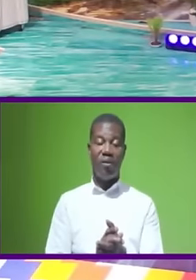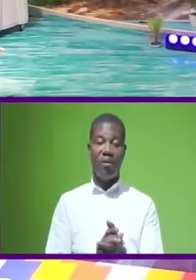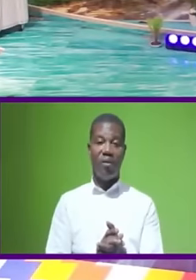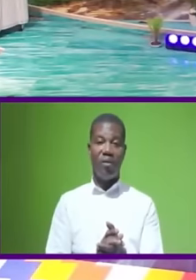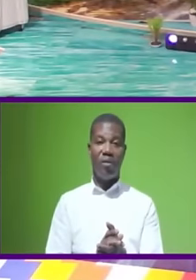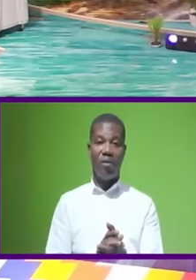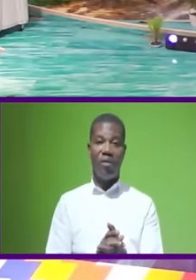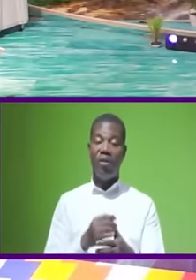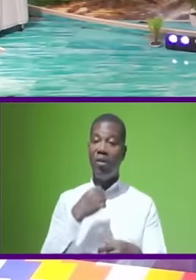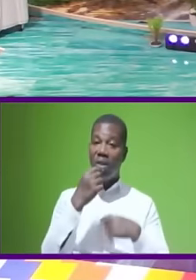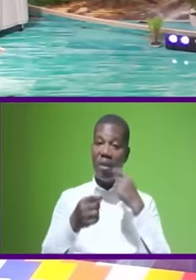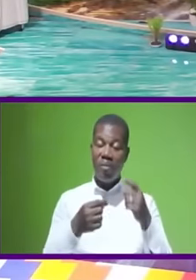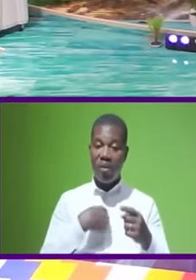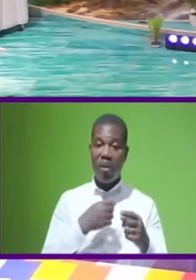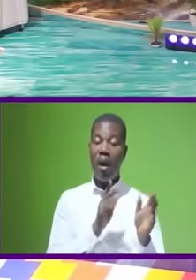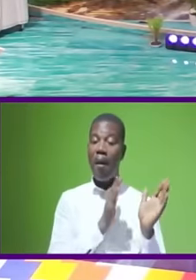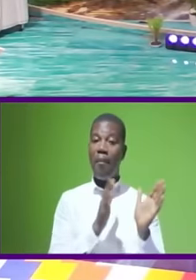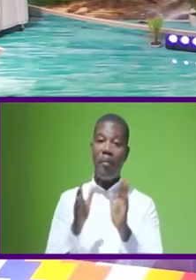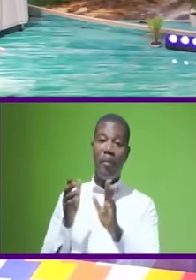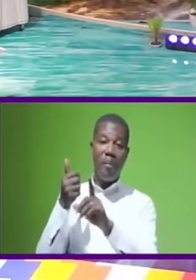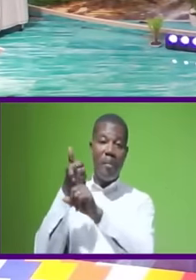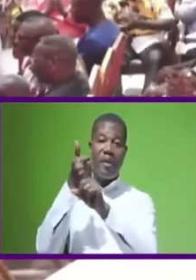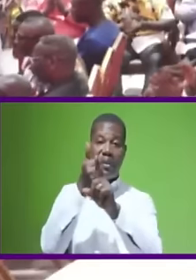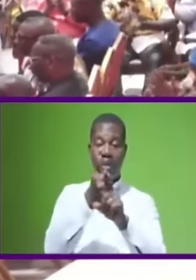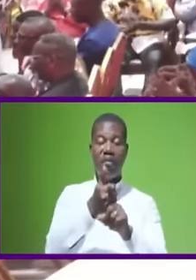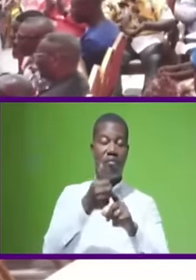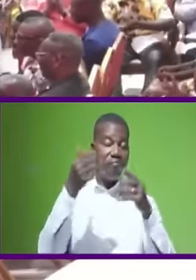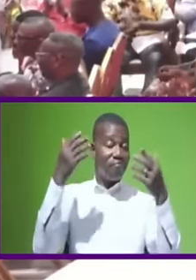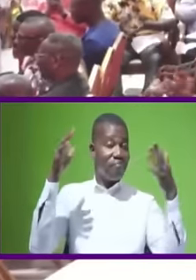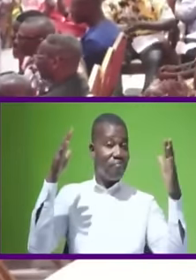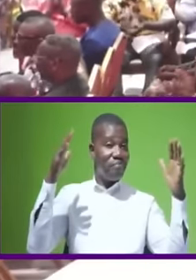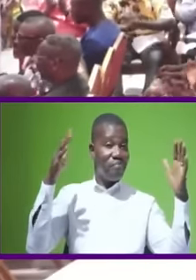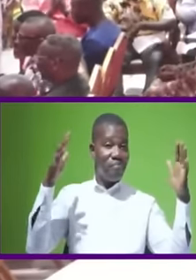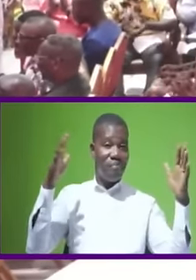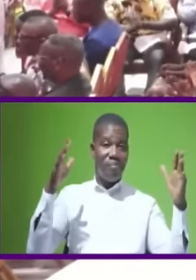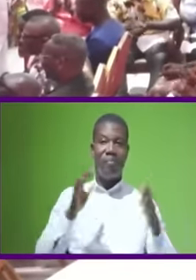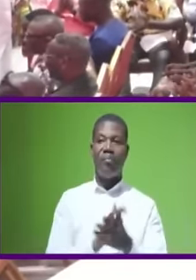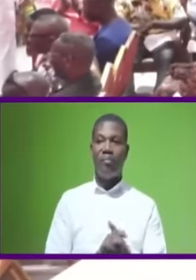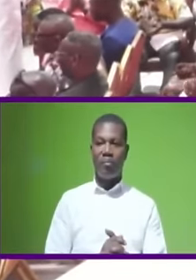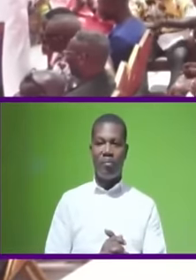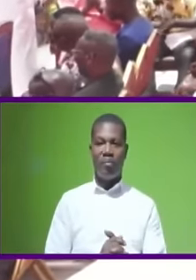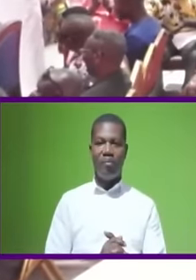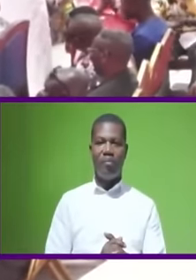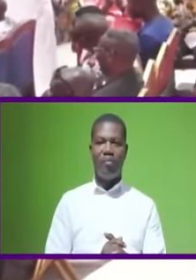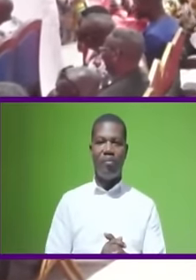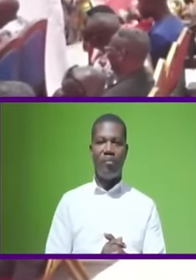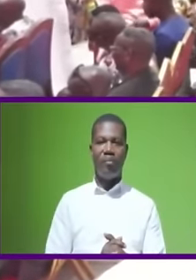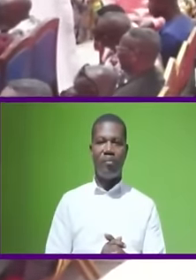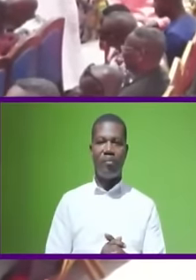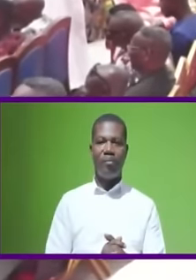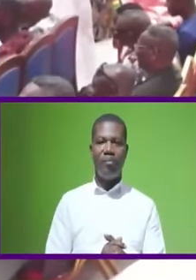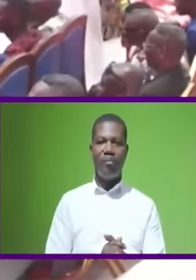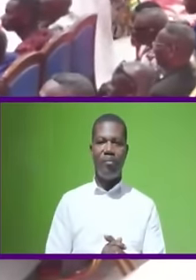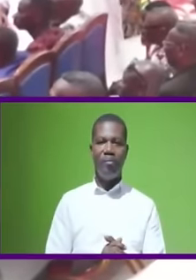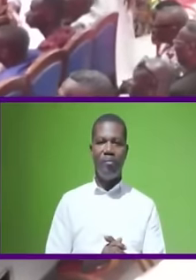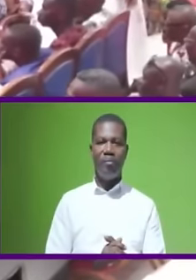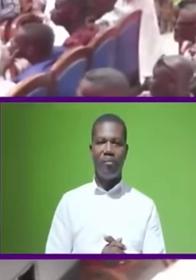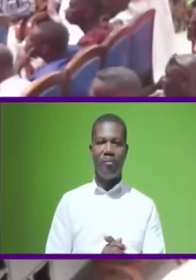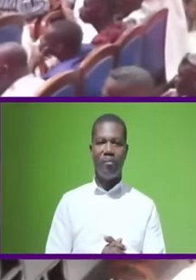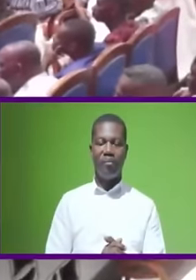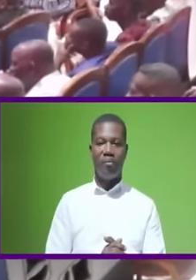dodo. So because of this, I would want everyone to understand that I have prepared myself